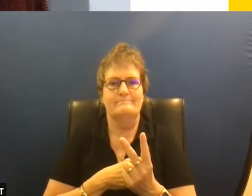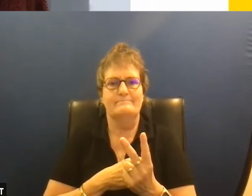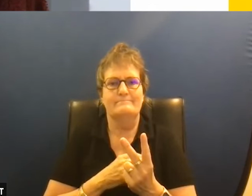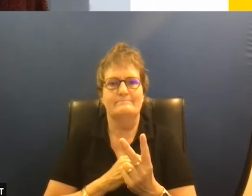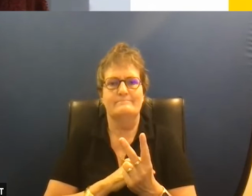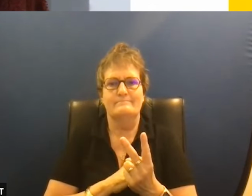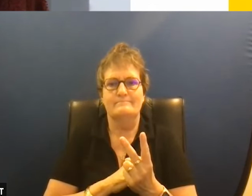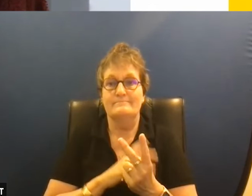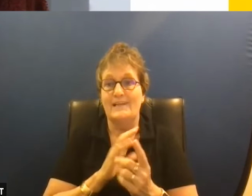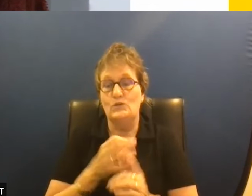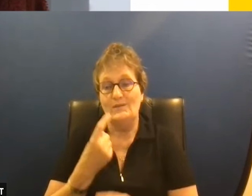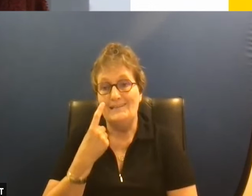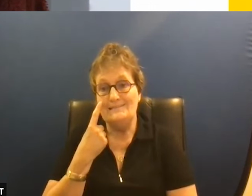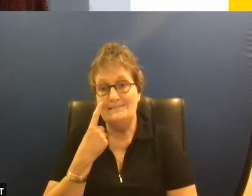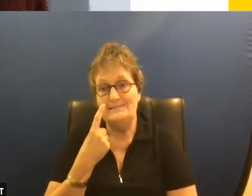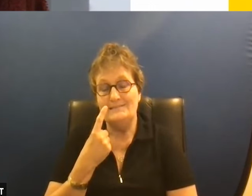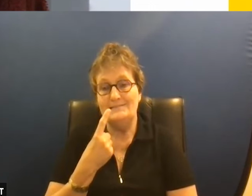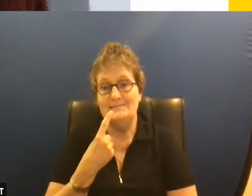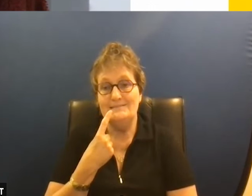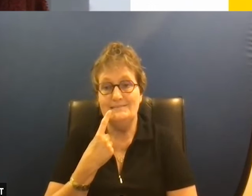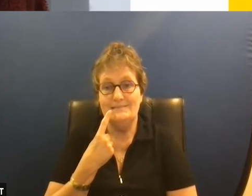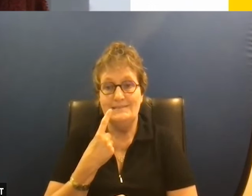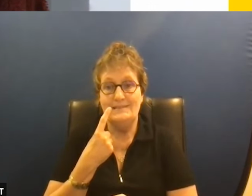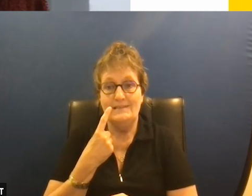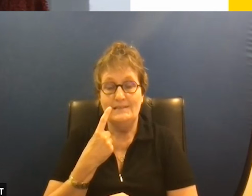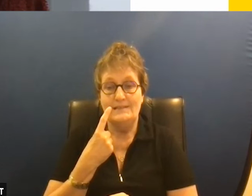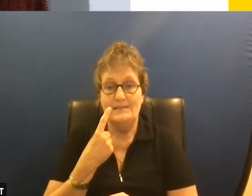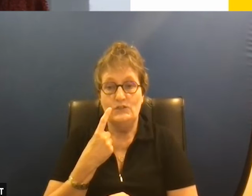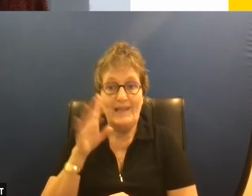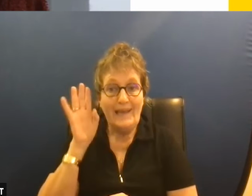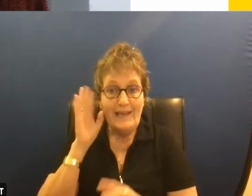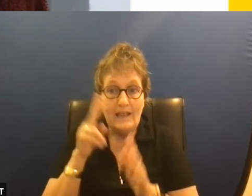can see and hear the video, okay?